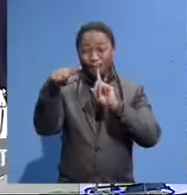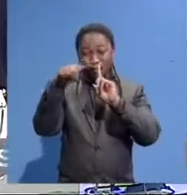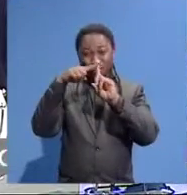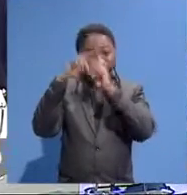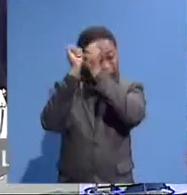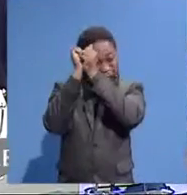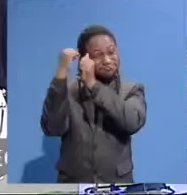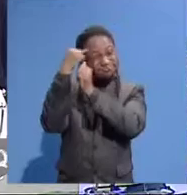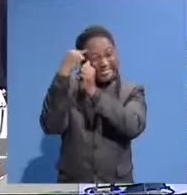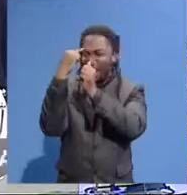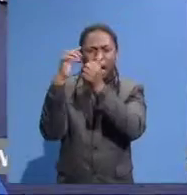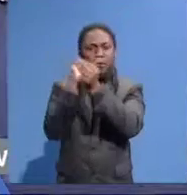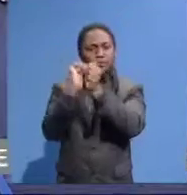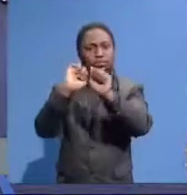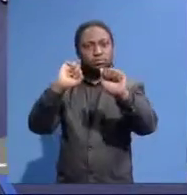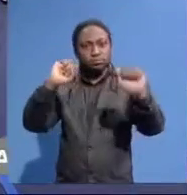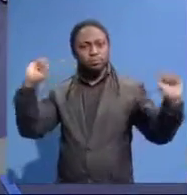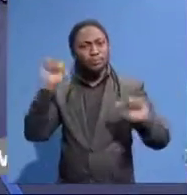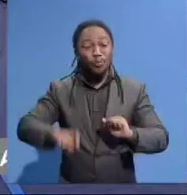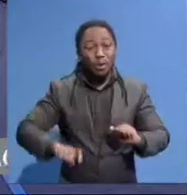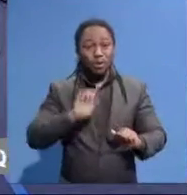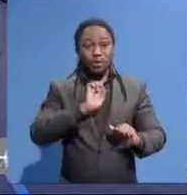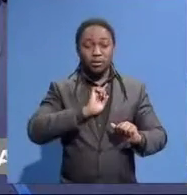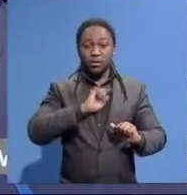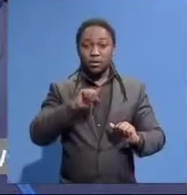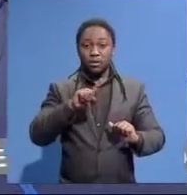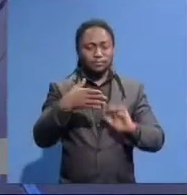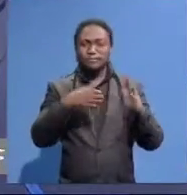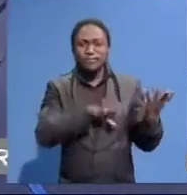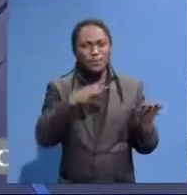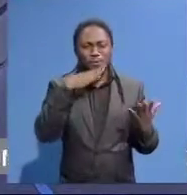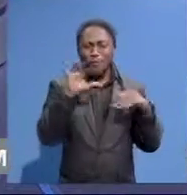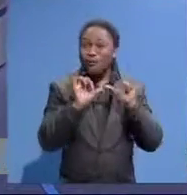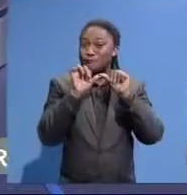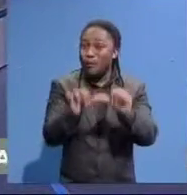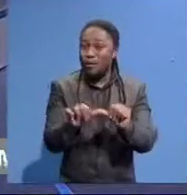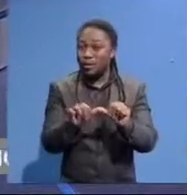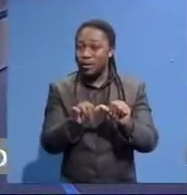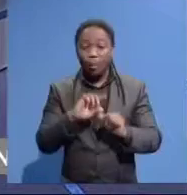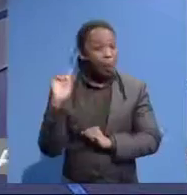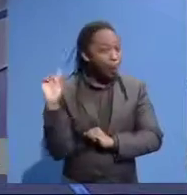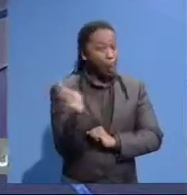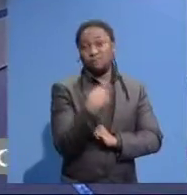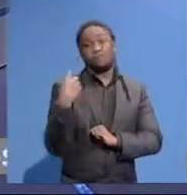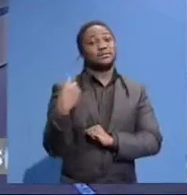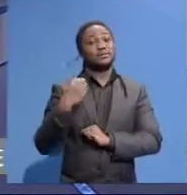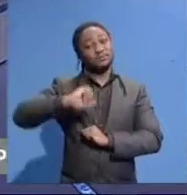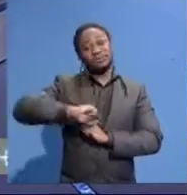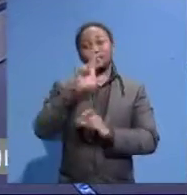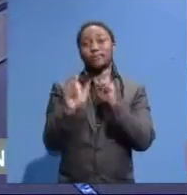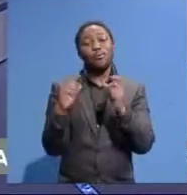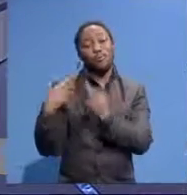have been concerned about the passing of Madiba. What does it mean for them going forward? Everybody needs to take responsibility. Those people need to